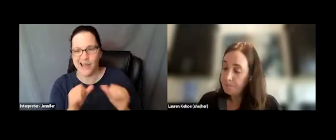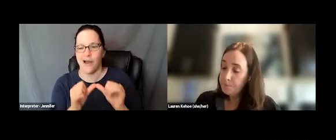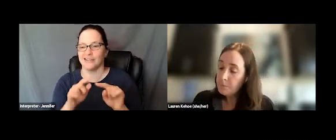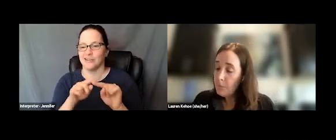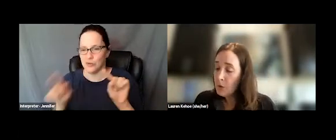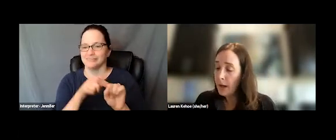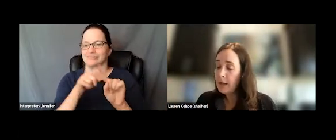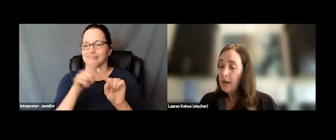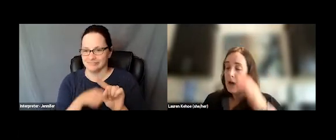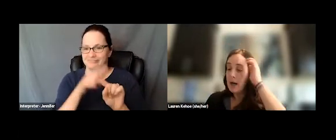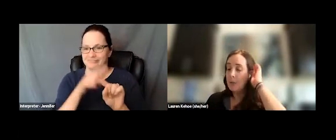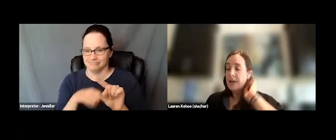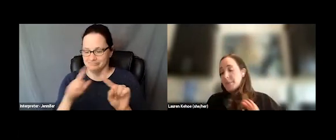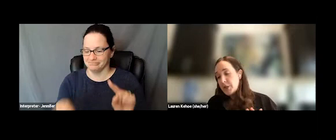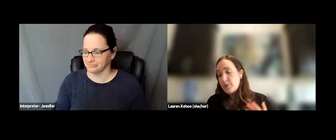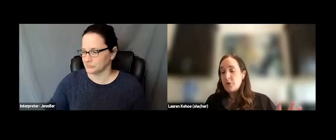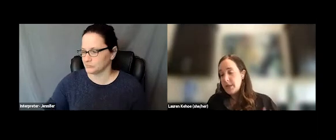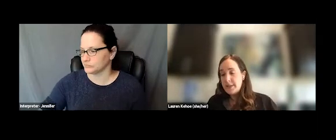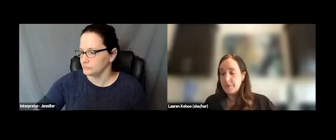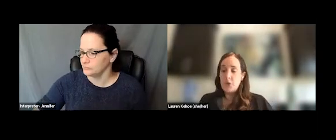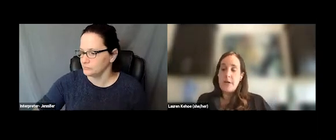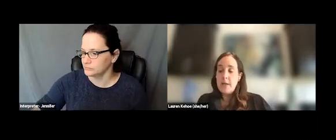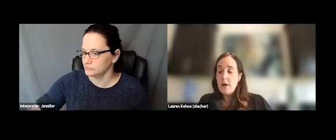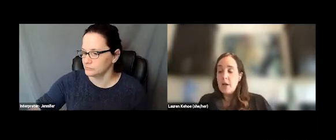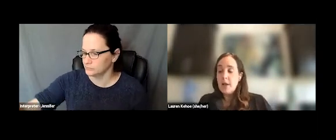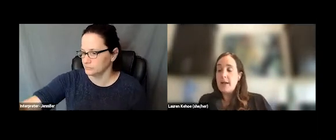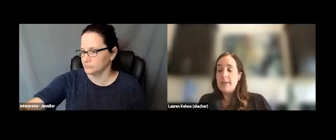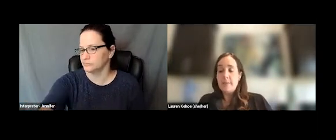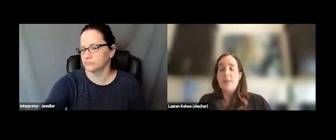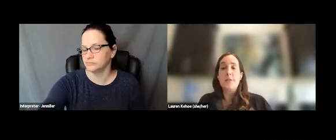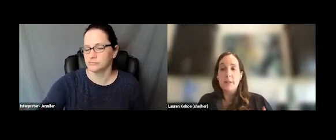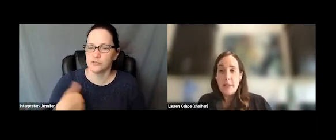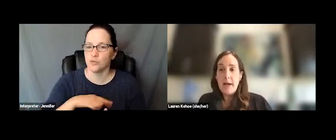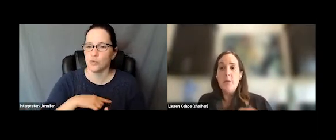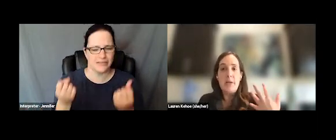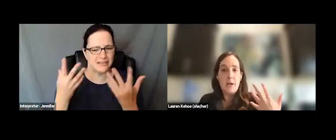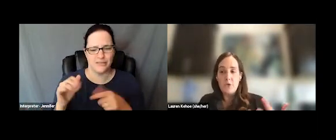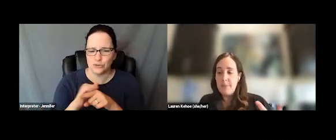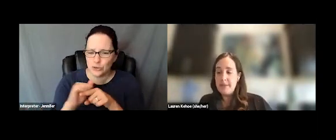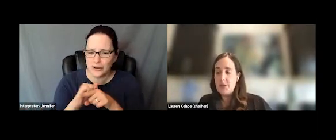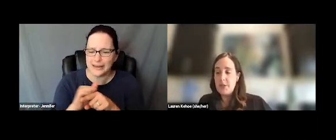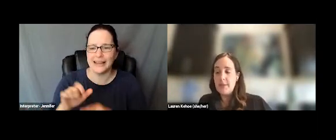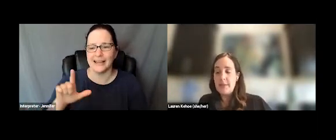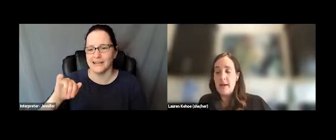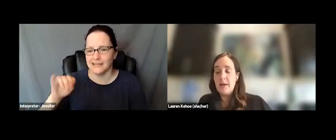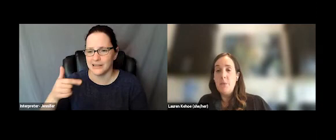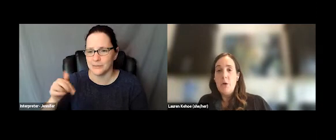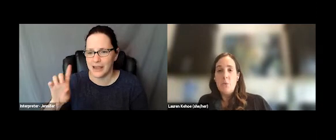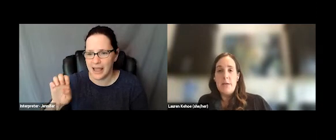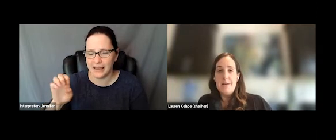this. Okay, as I mentioned, we created several training artifacts, such as a LibGuide. We held drop-in